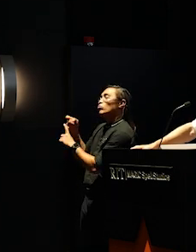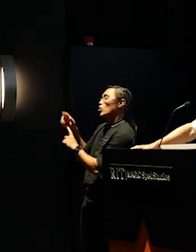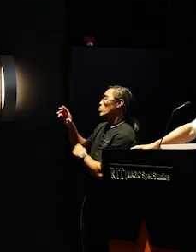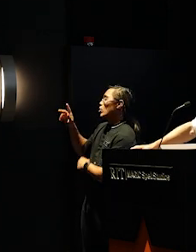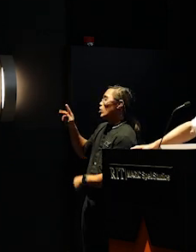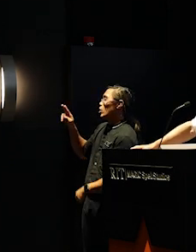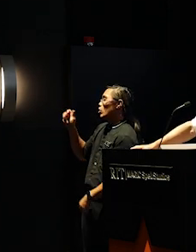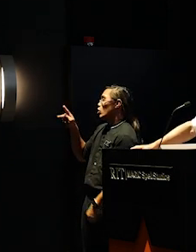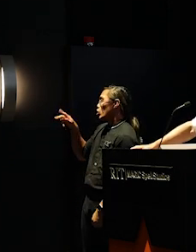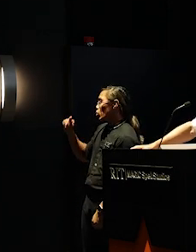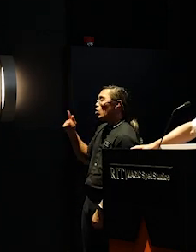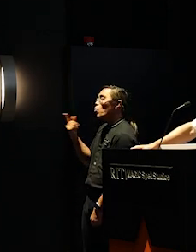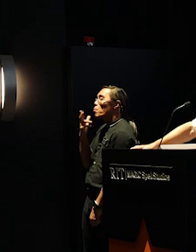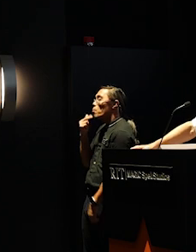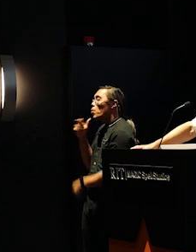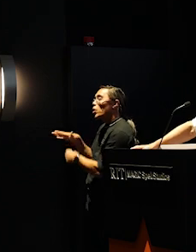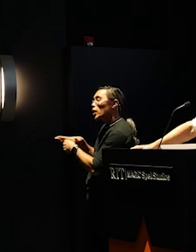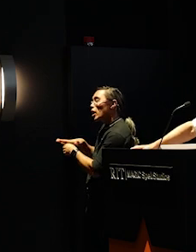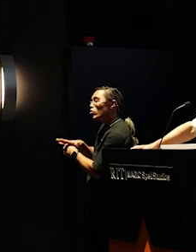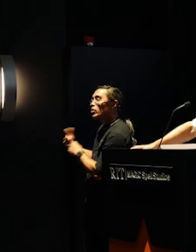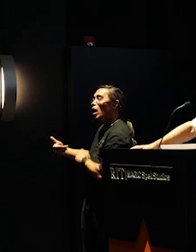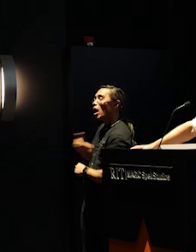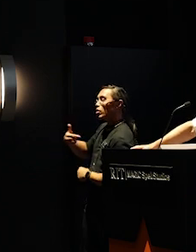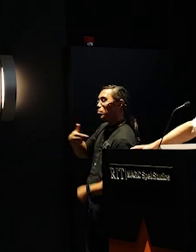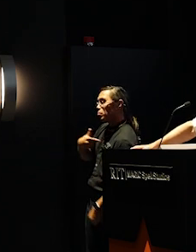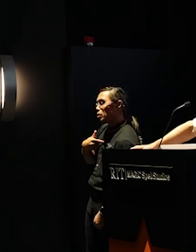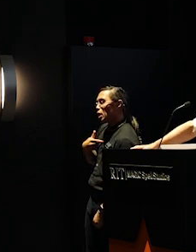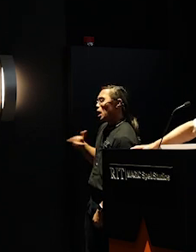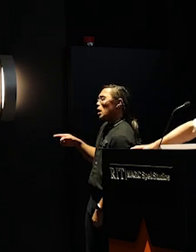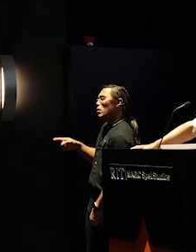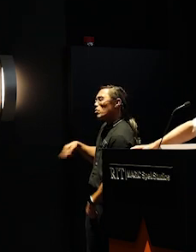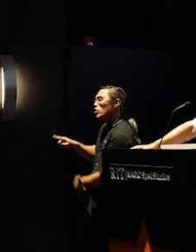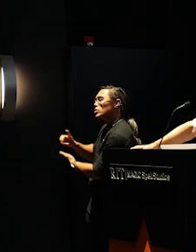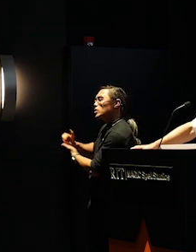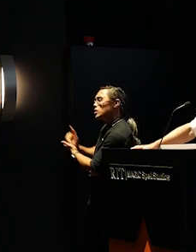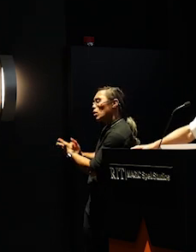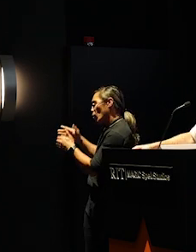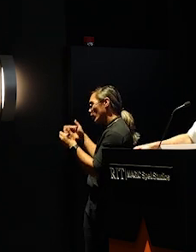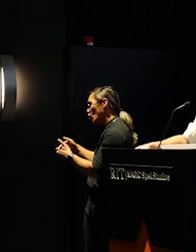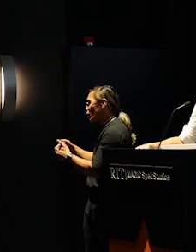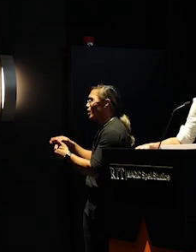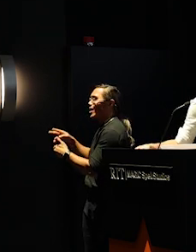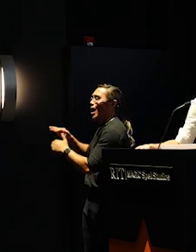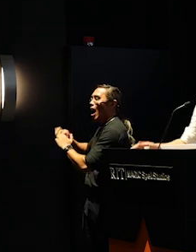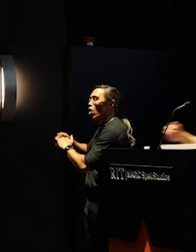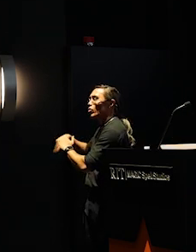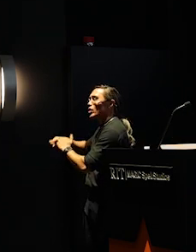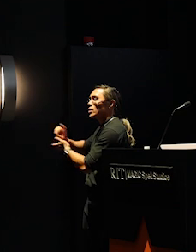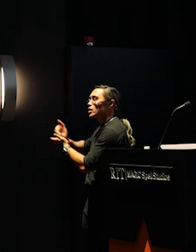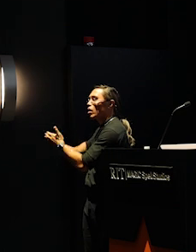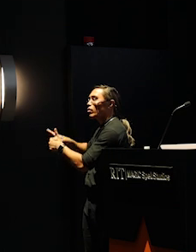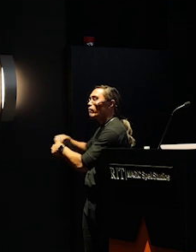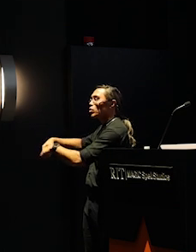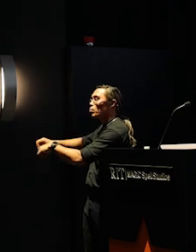that used to have something to do with the property, like invented the motorcycle, like the first motorcycle that you like kind of like